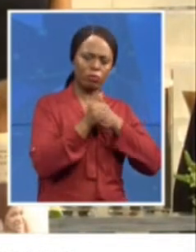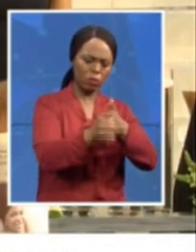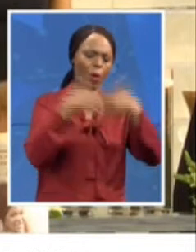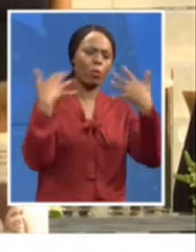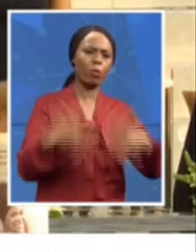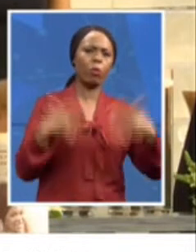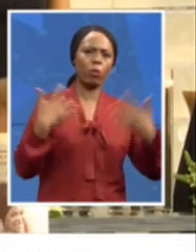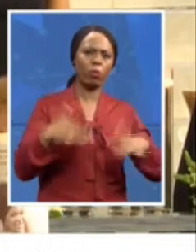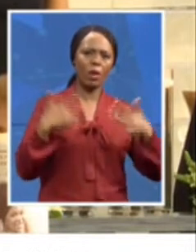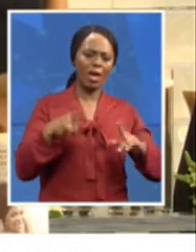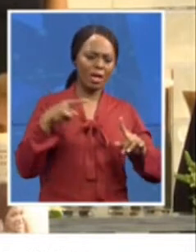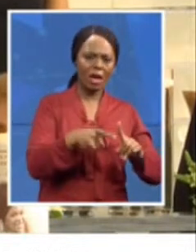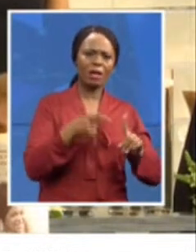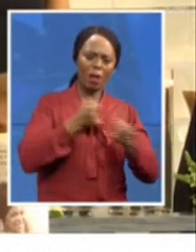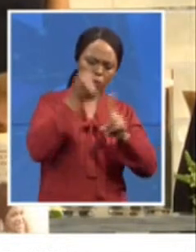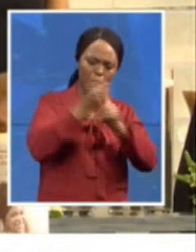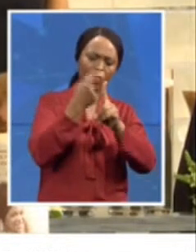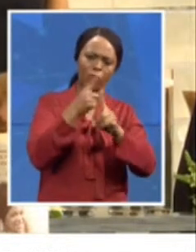final contemplations.